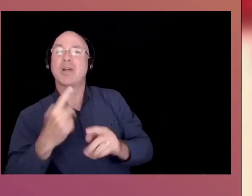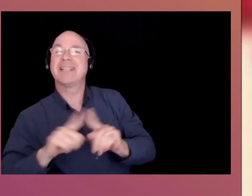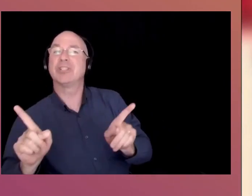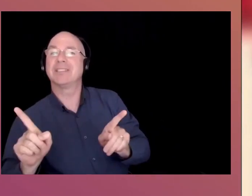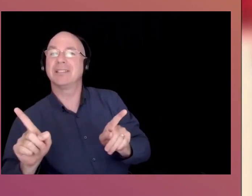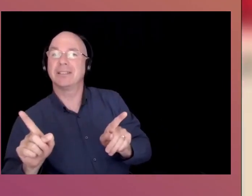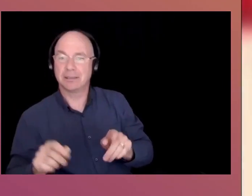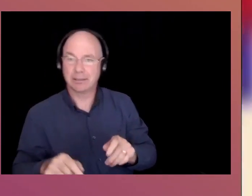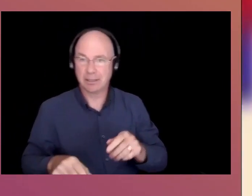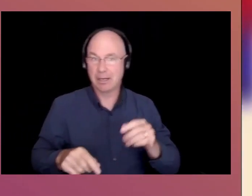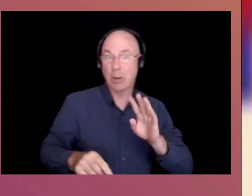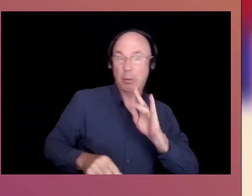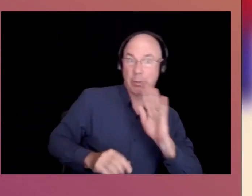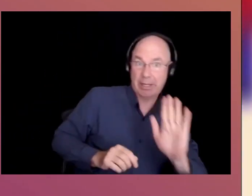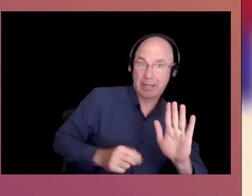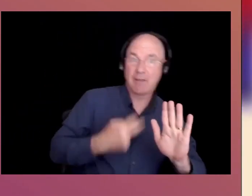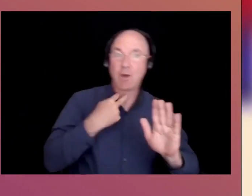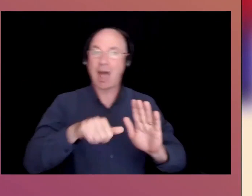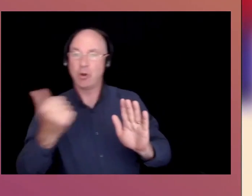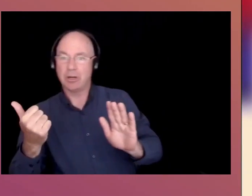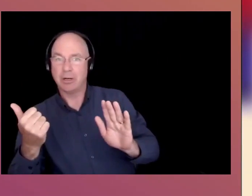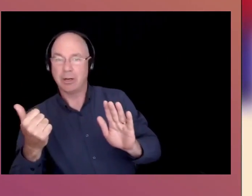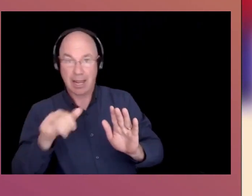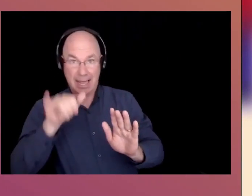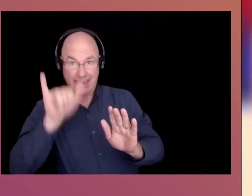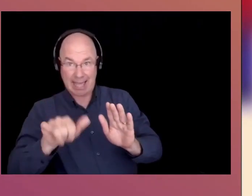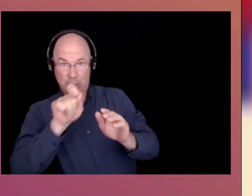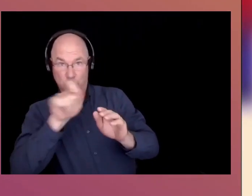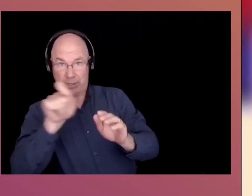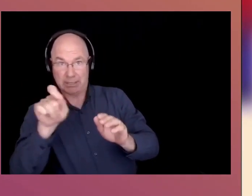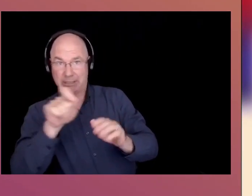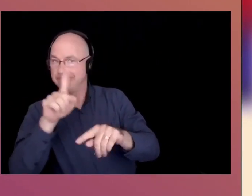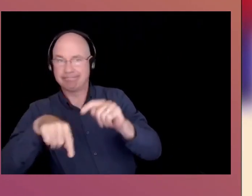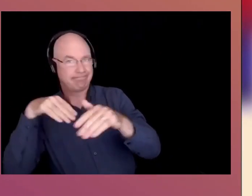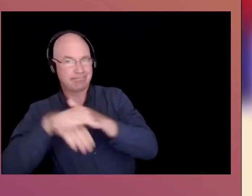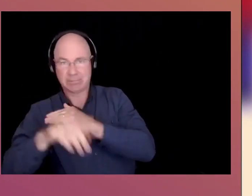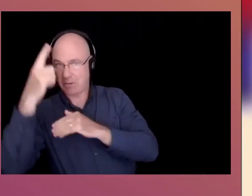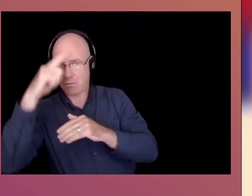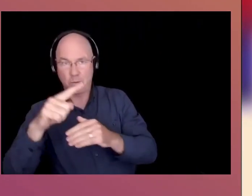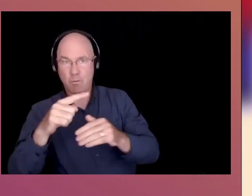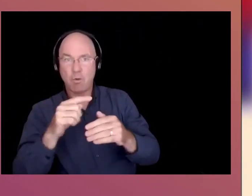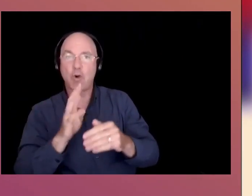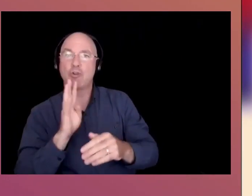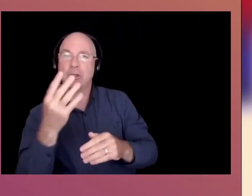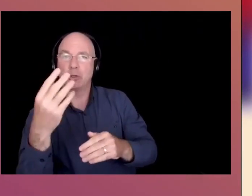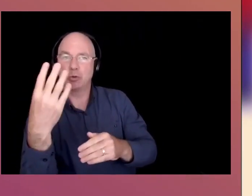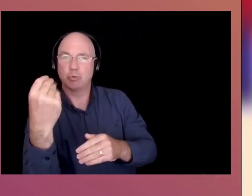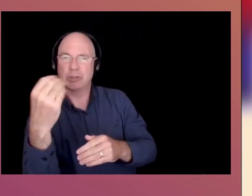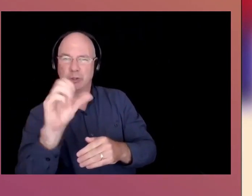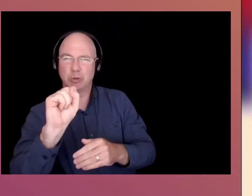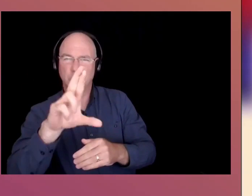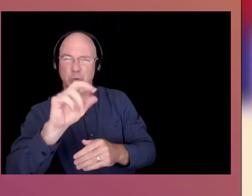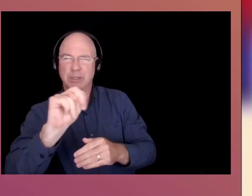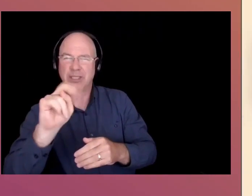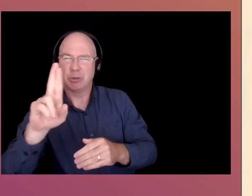button. Roots. This switch is completely inaccessible for screen reader users. But sighted user can